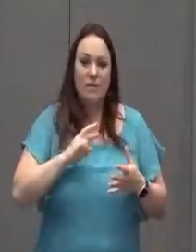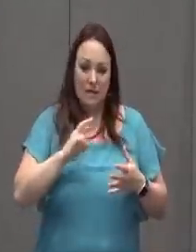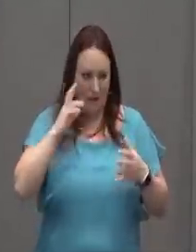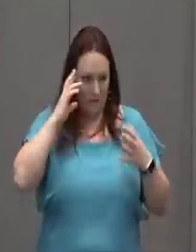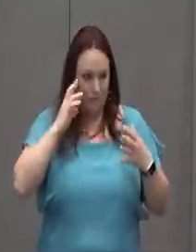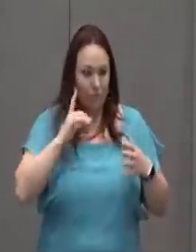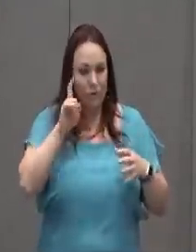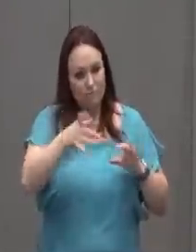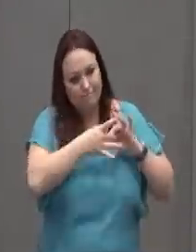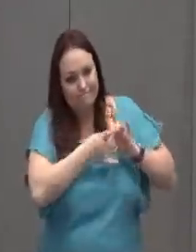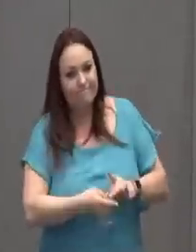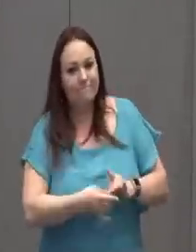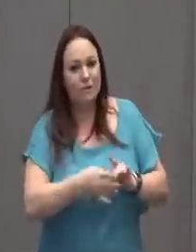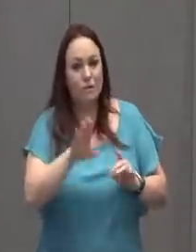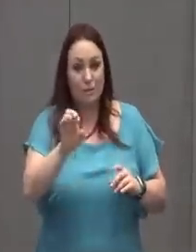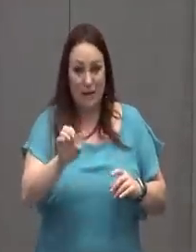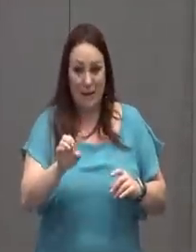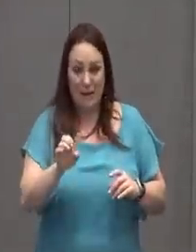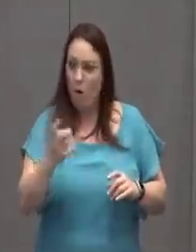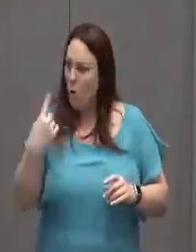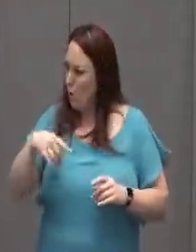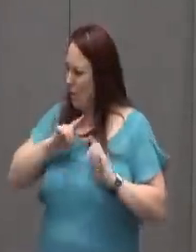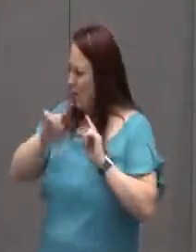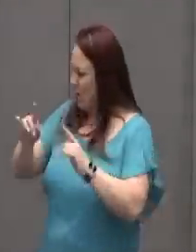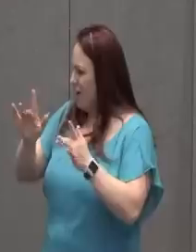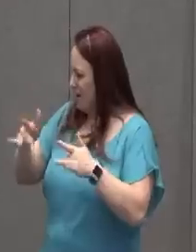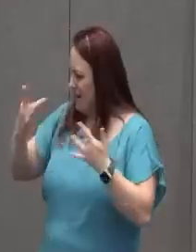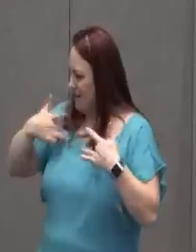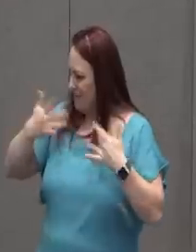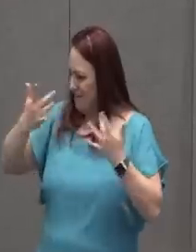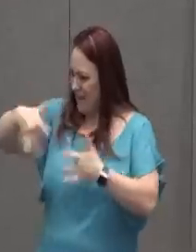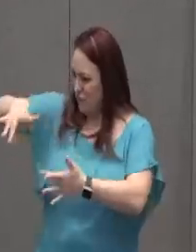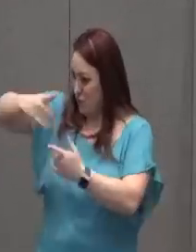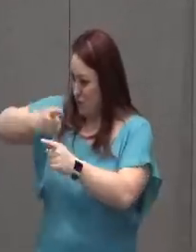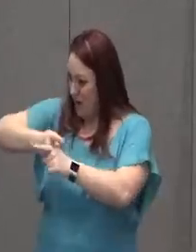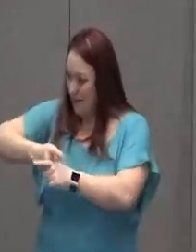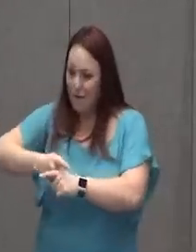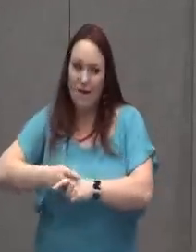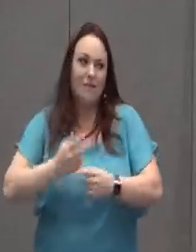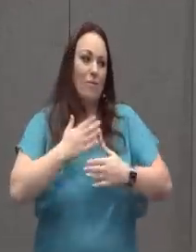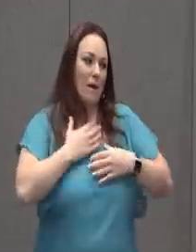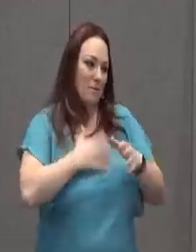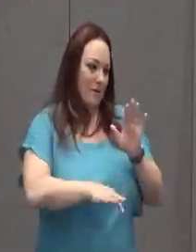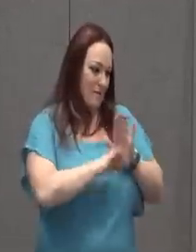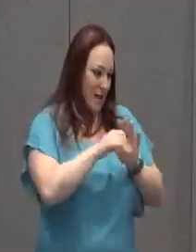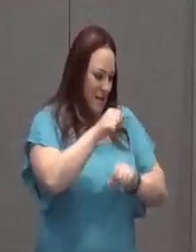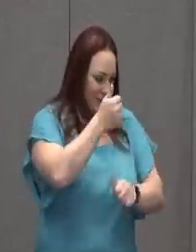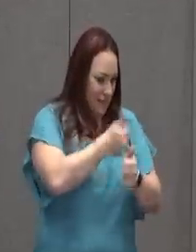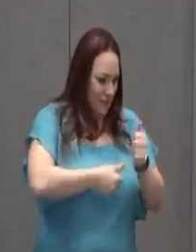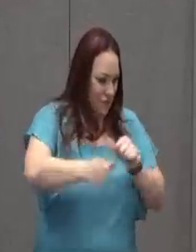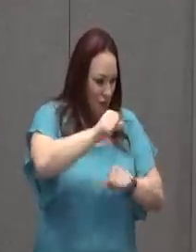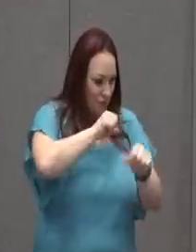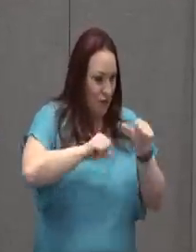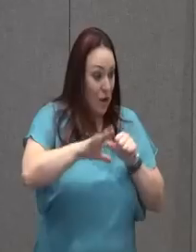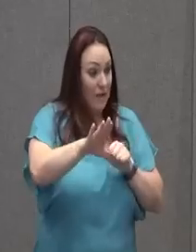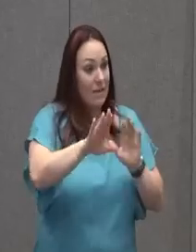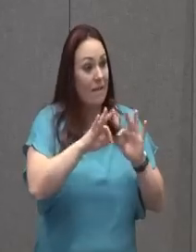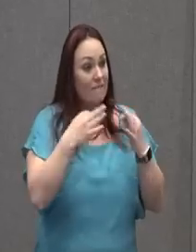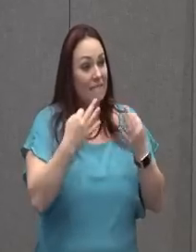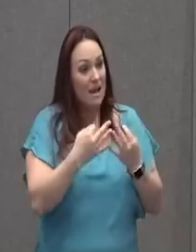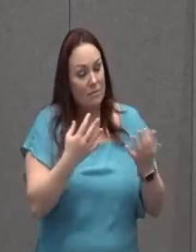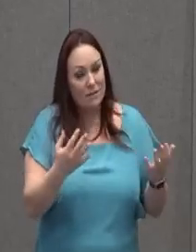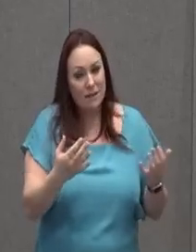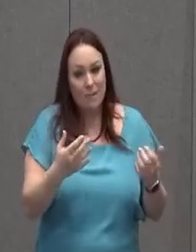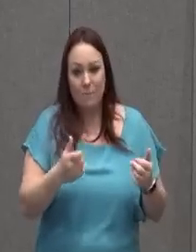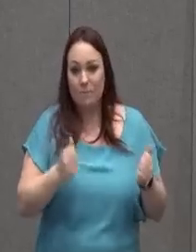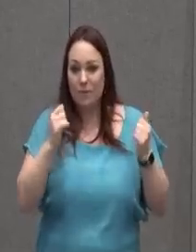The end. They went on an adventure, didn't they? They did, and they were glad to find each other and their families. You know what? All of this, you